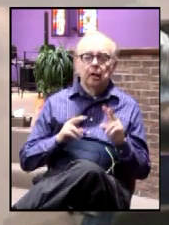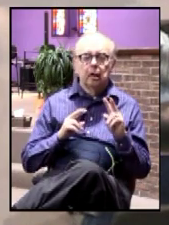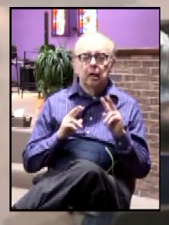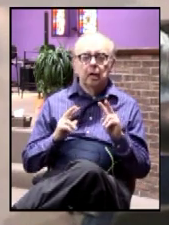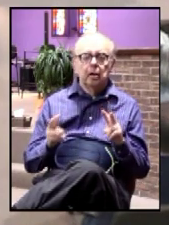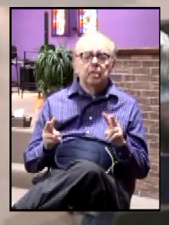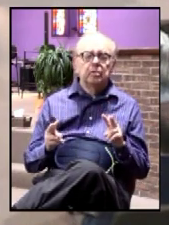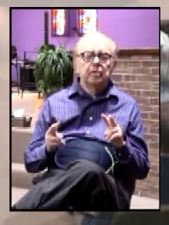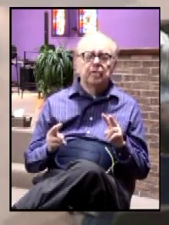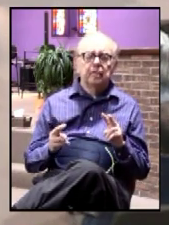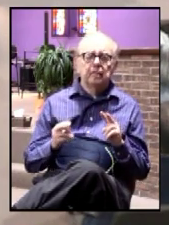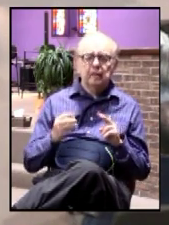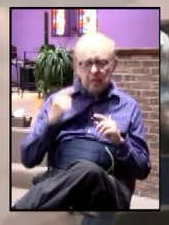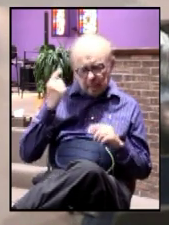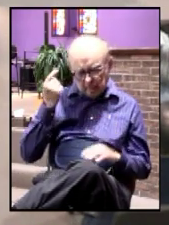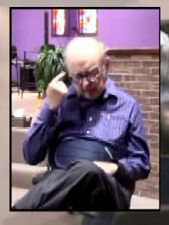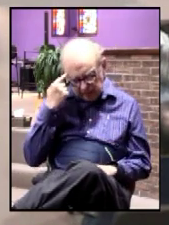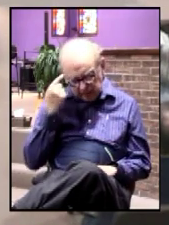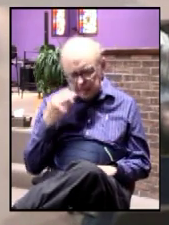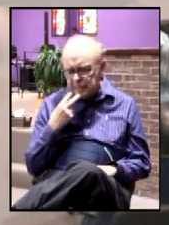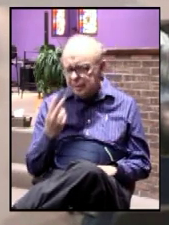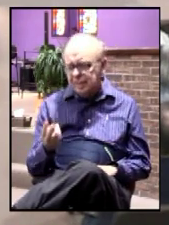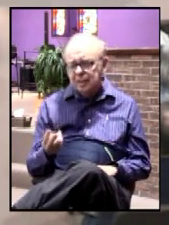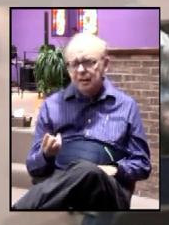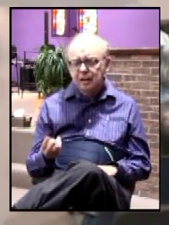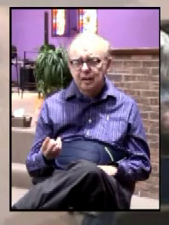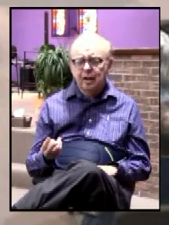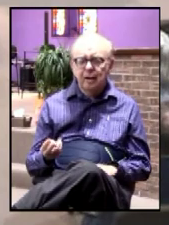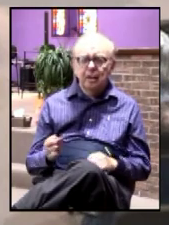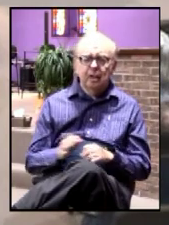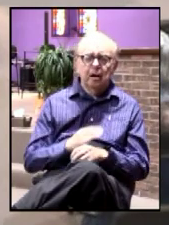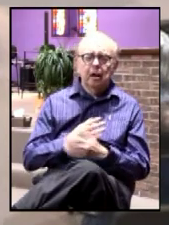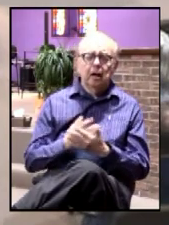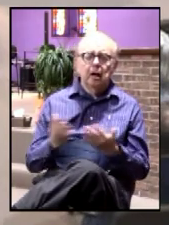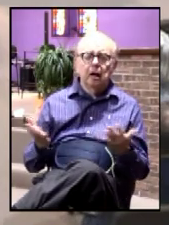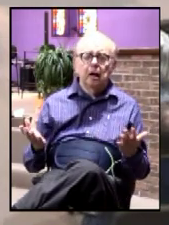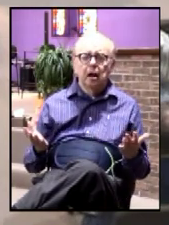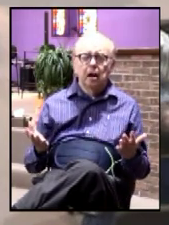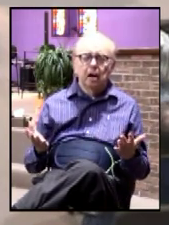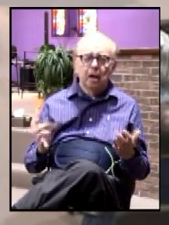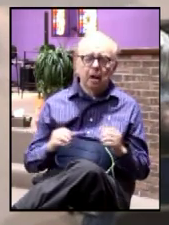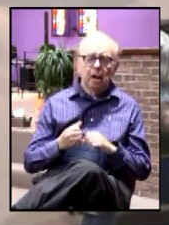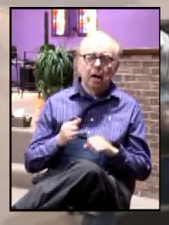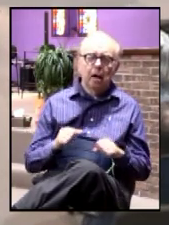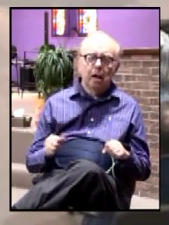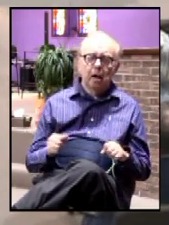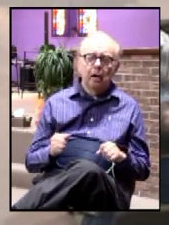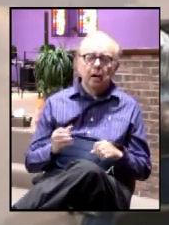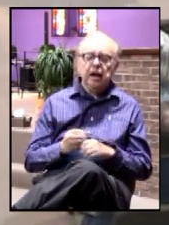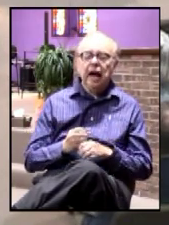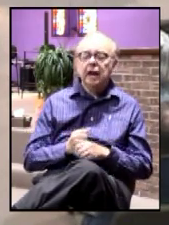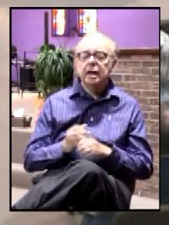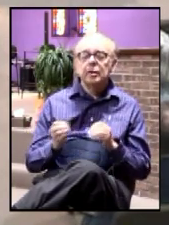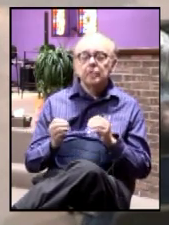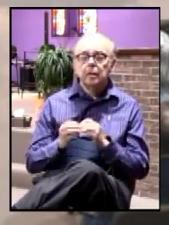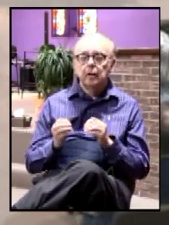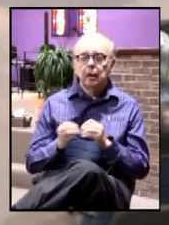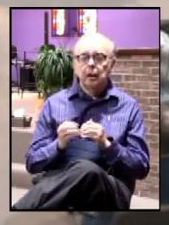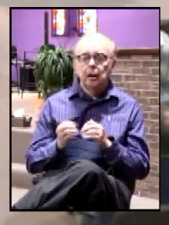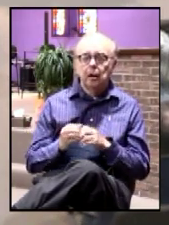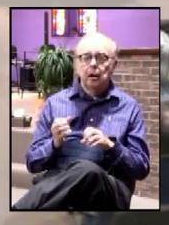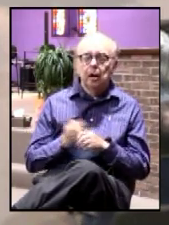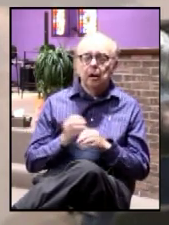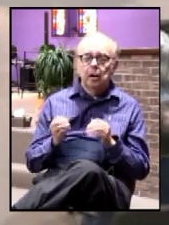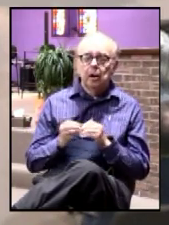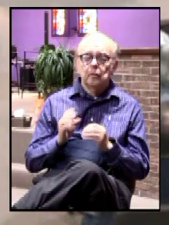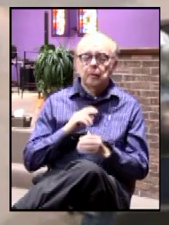Look at our legislatures. Come on. The whole thing is, how can I get more? How